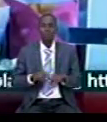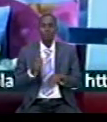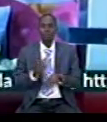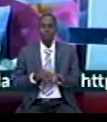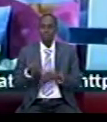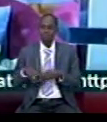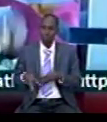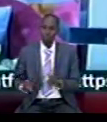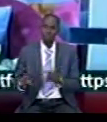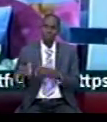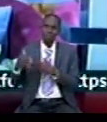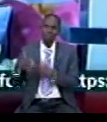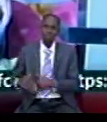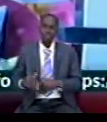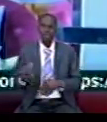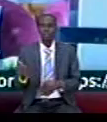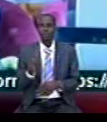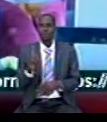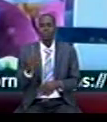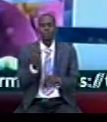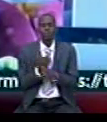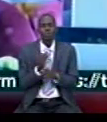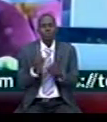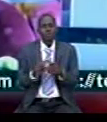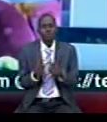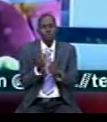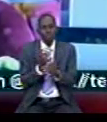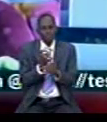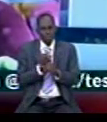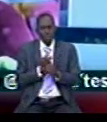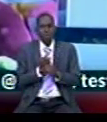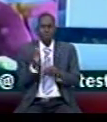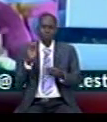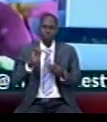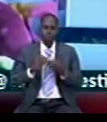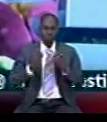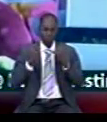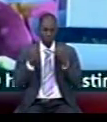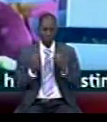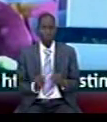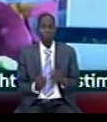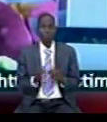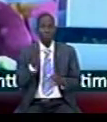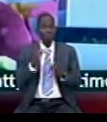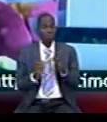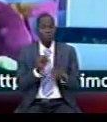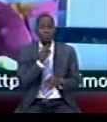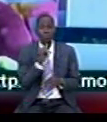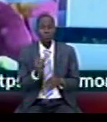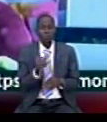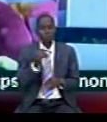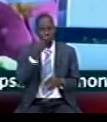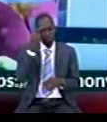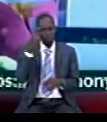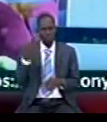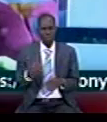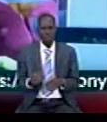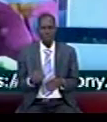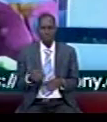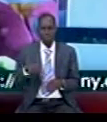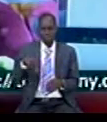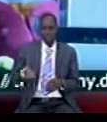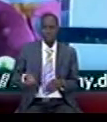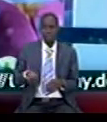I sit in order to regain my strength. Otherwise, my leg is as if one leg, they tie a block to